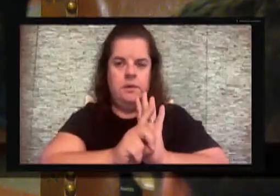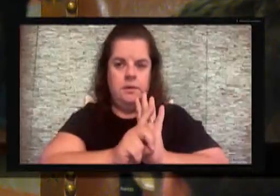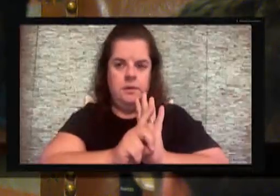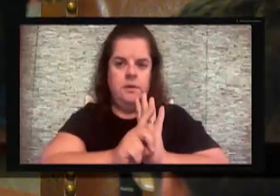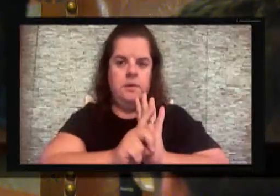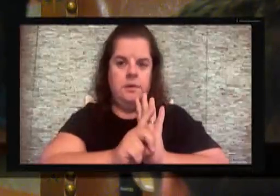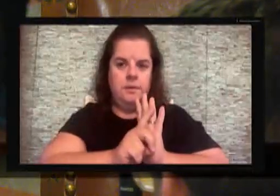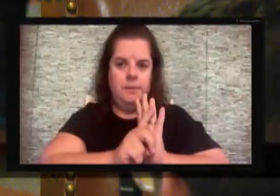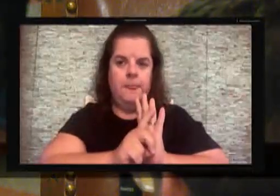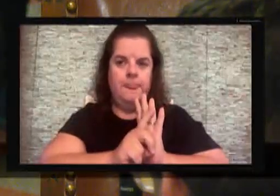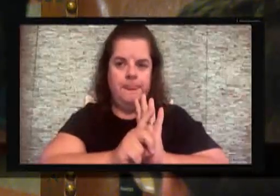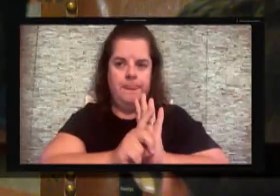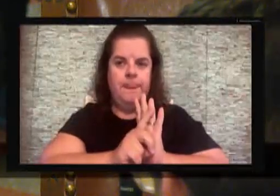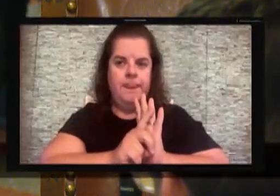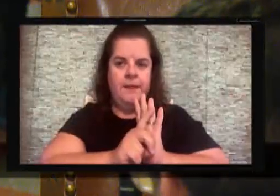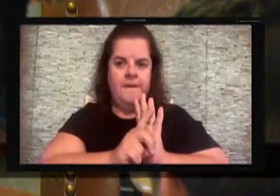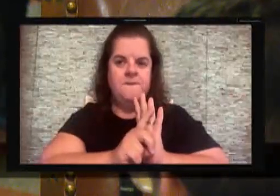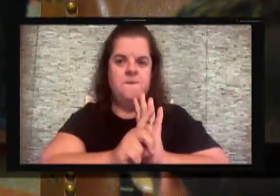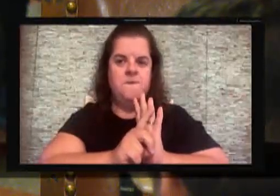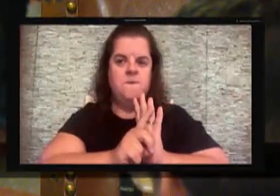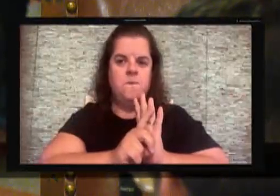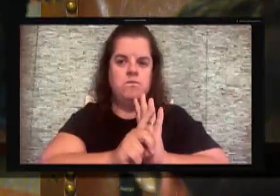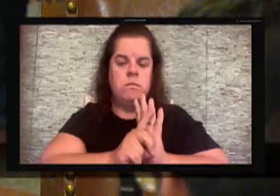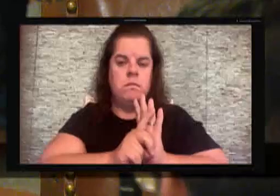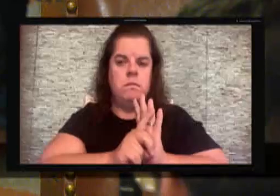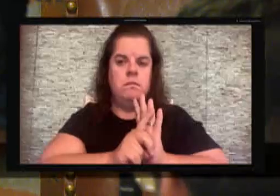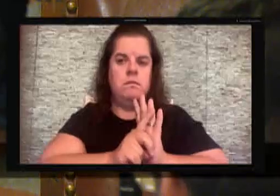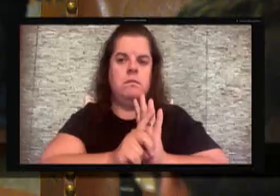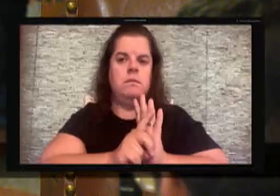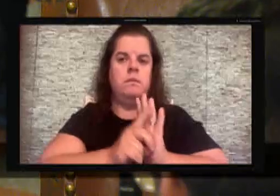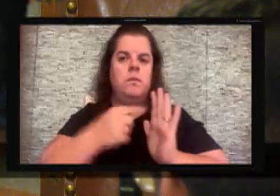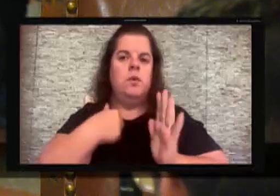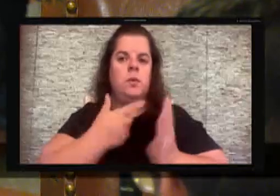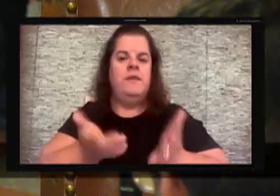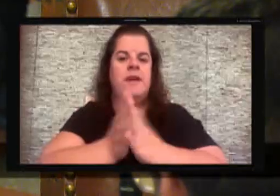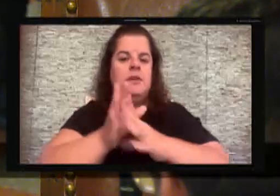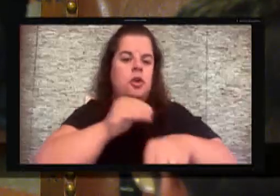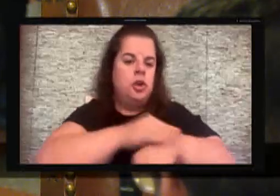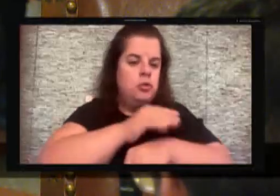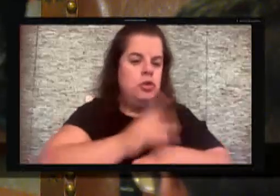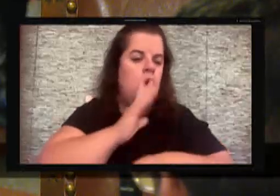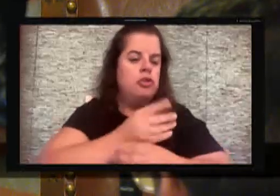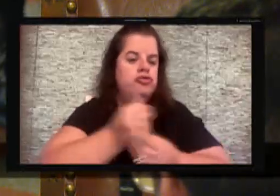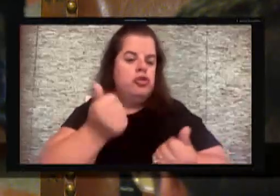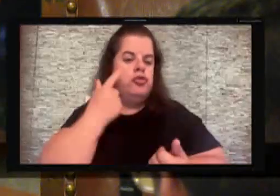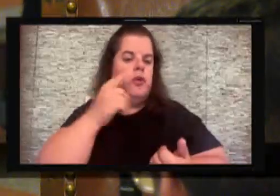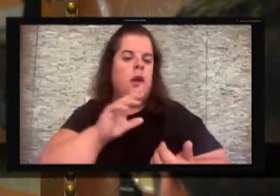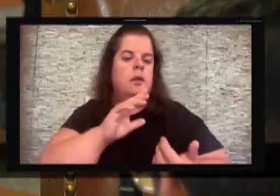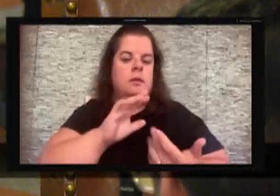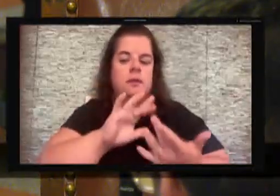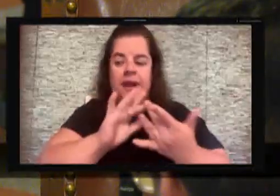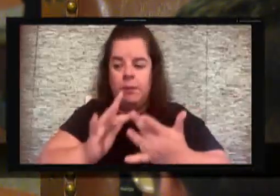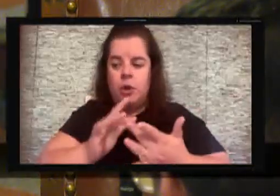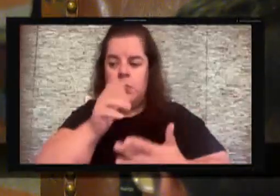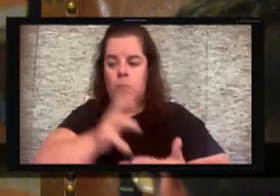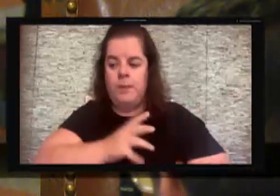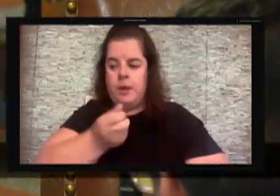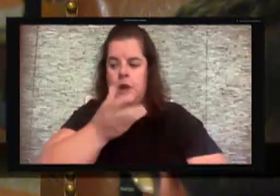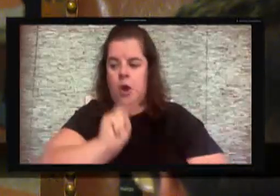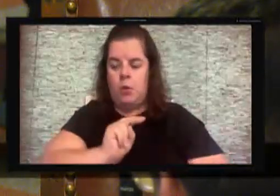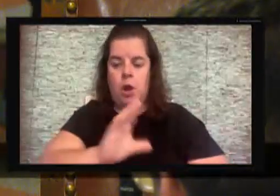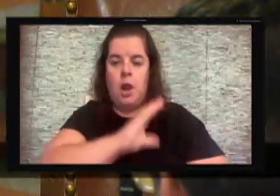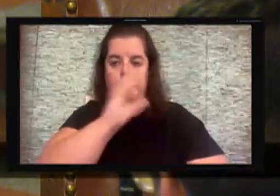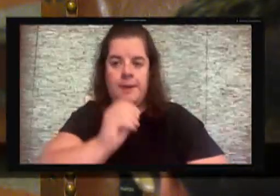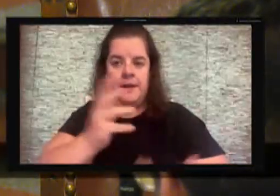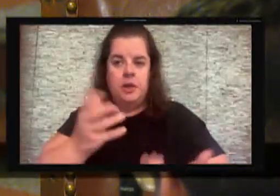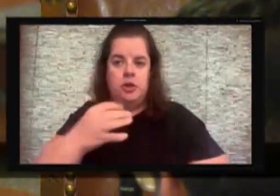Yep. And we have asked a consultant called Solutions for Networks. It's a women-owned company here in Pittsburgh to help